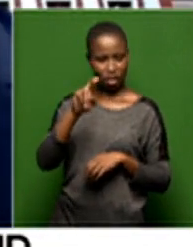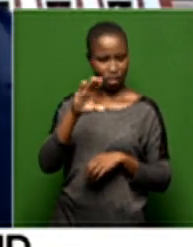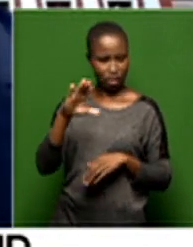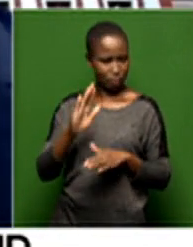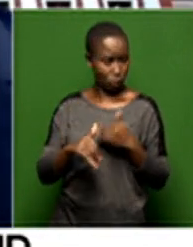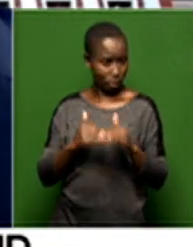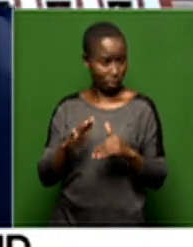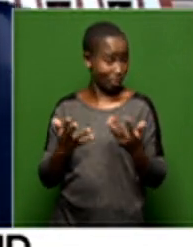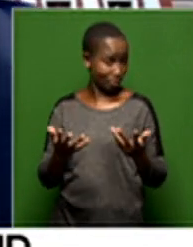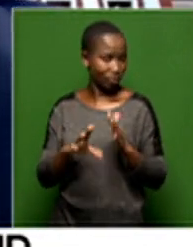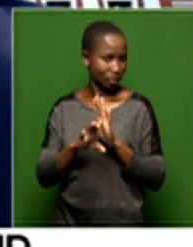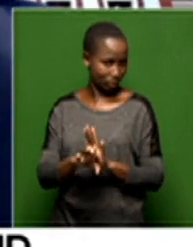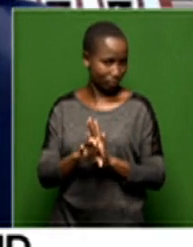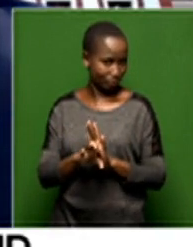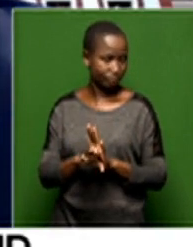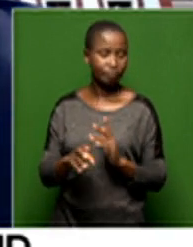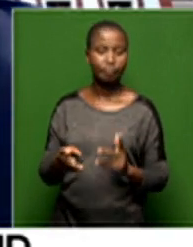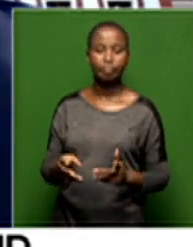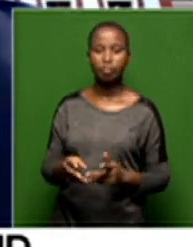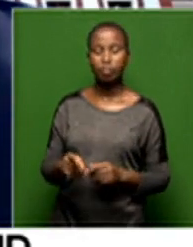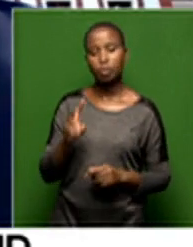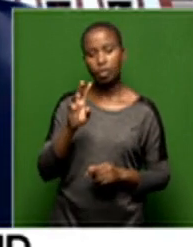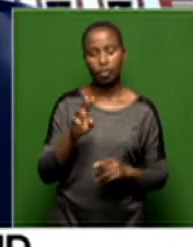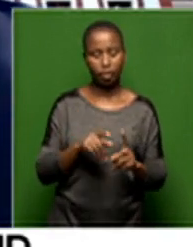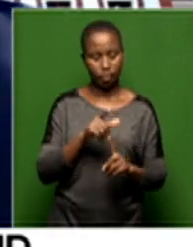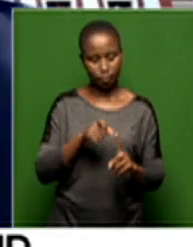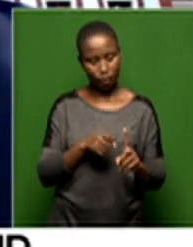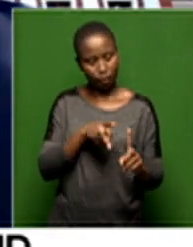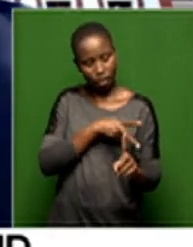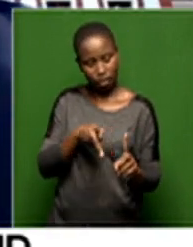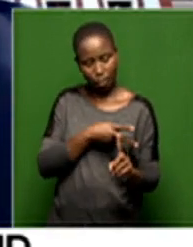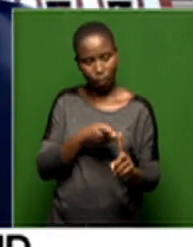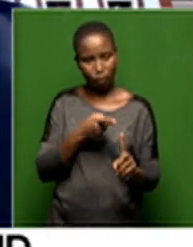at the reparations for victims of apartheid. And